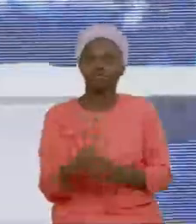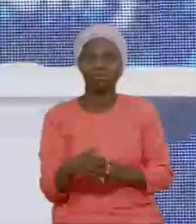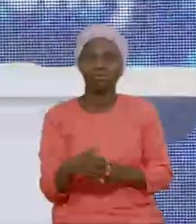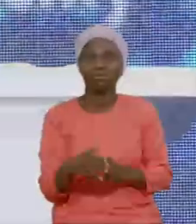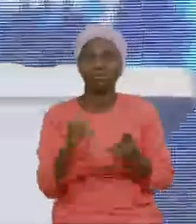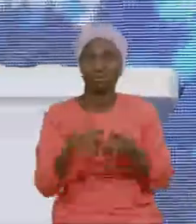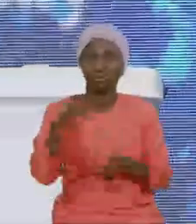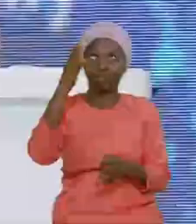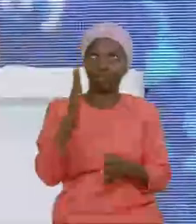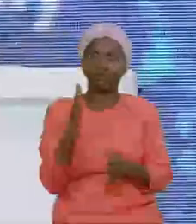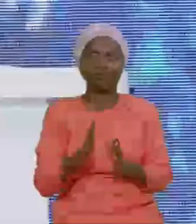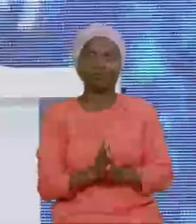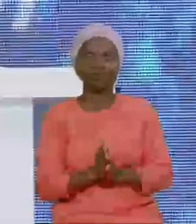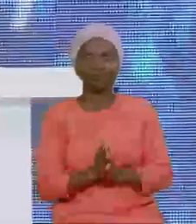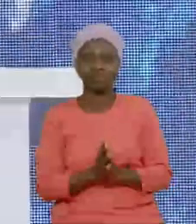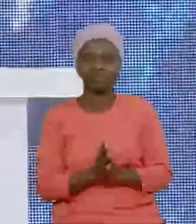God